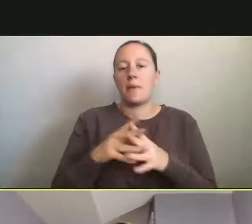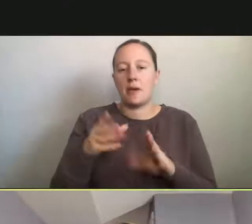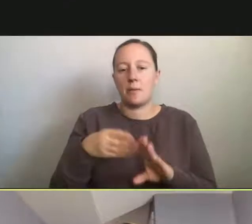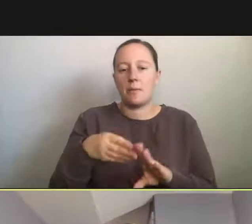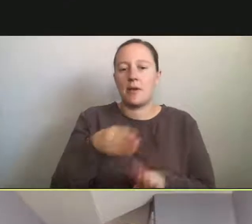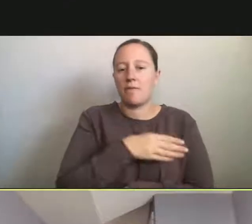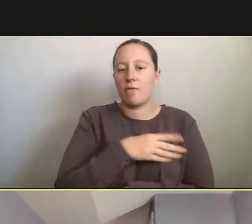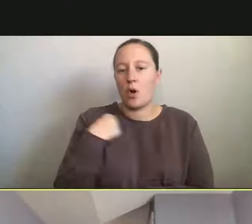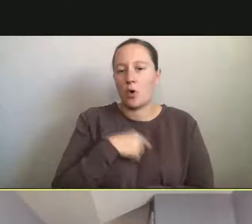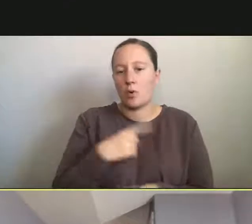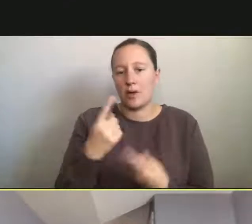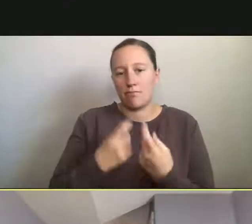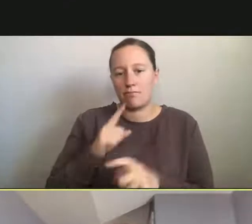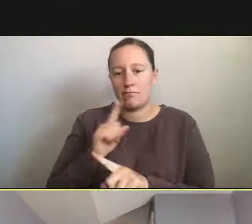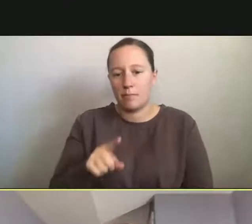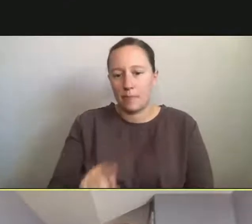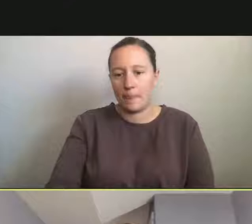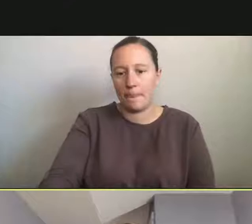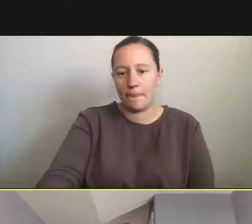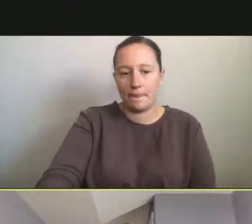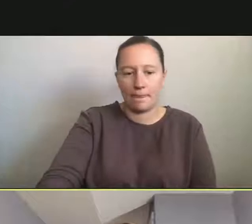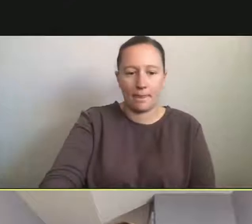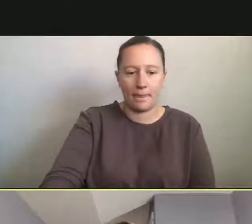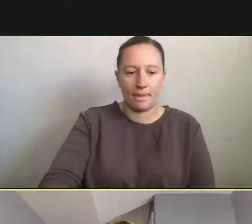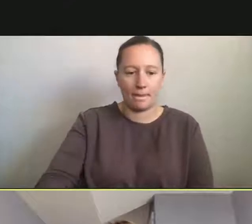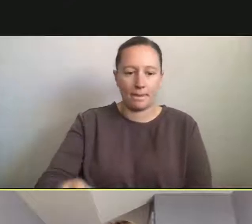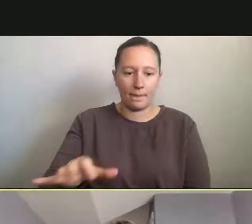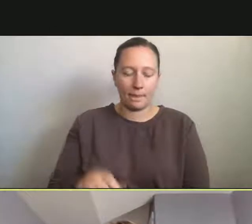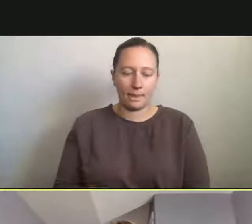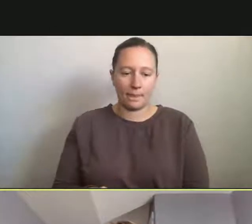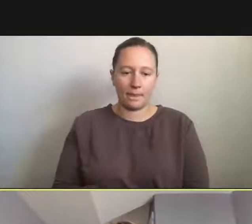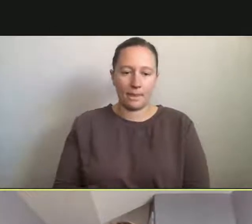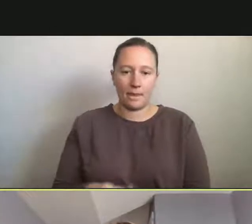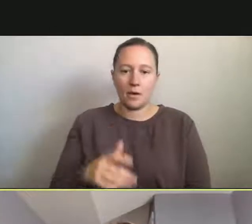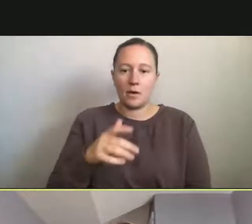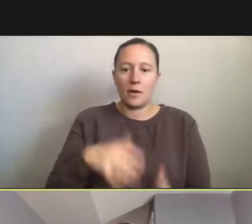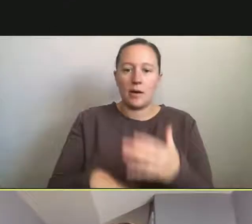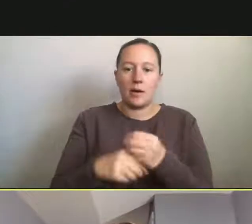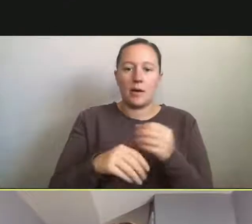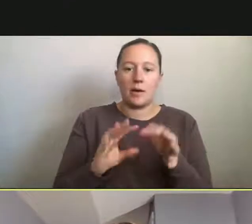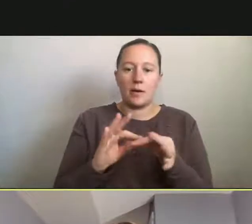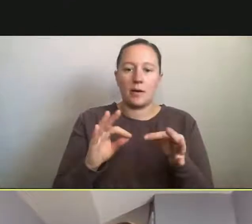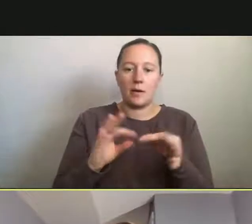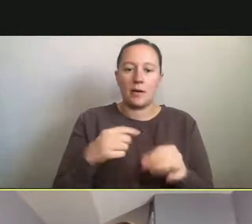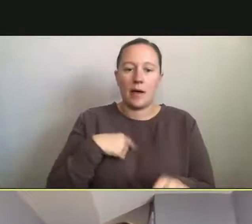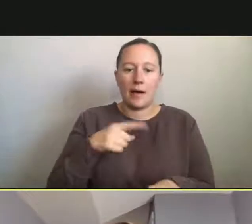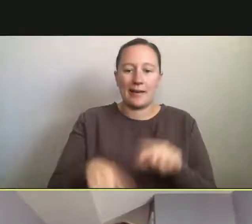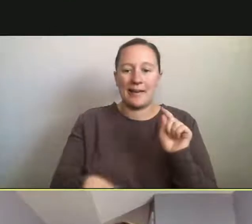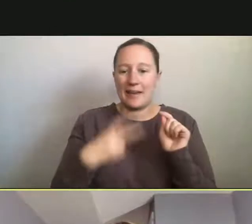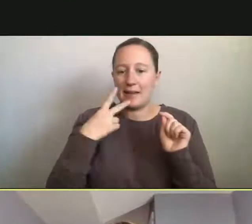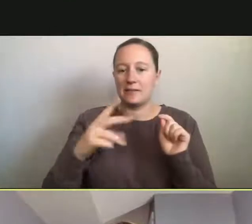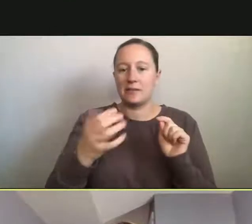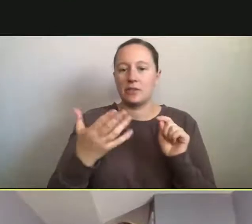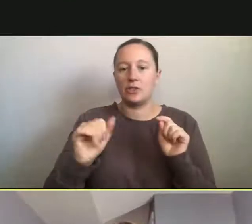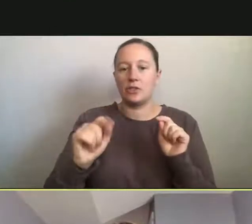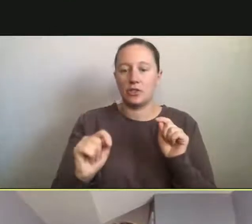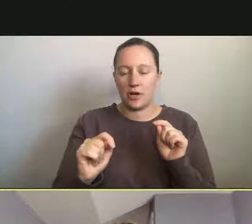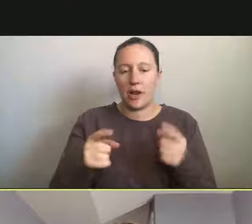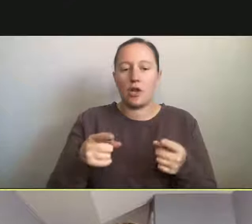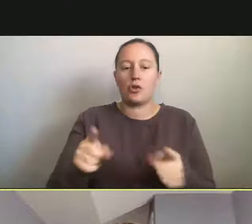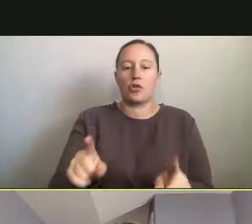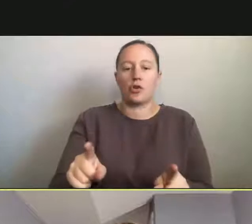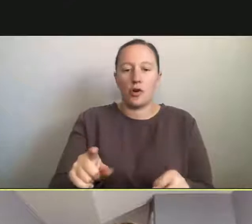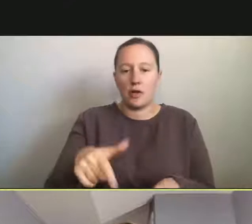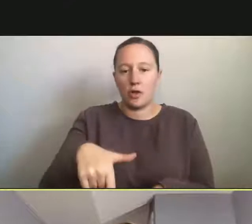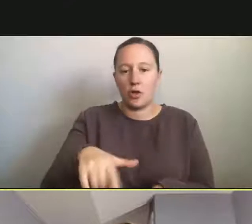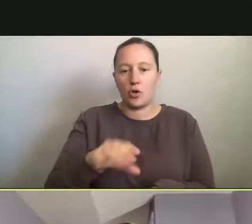discussion. I just want to note really quickly that I won't be able to see your chat or the